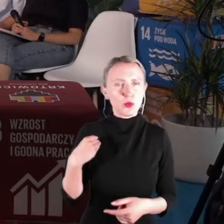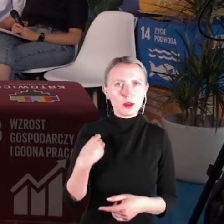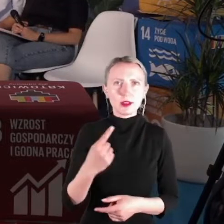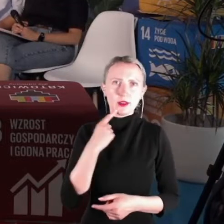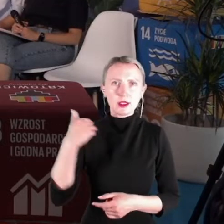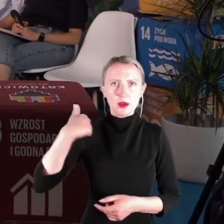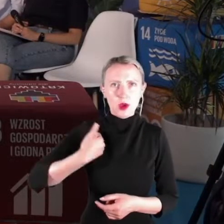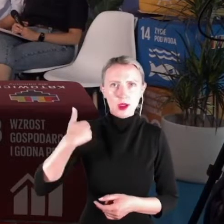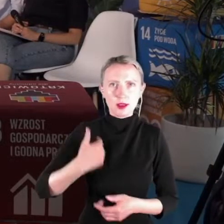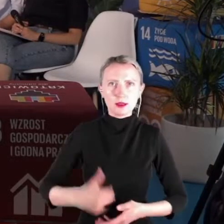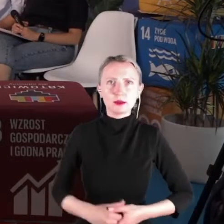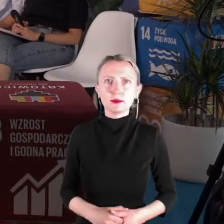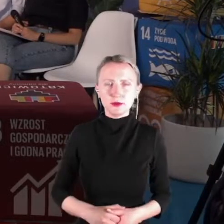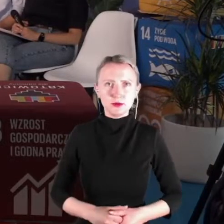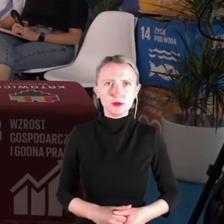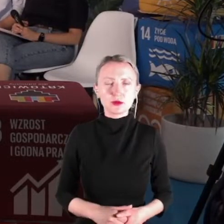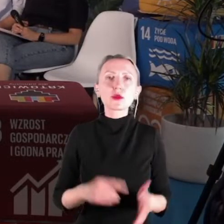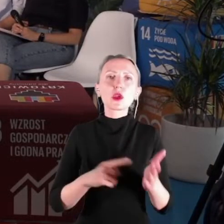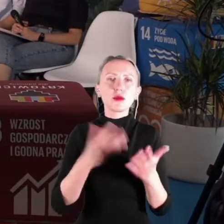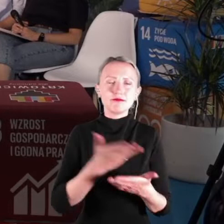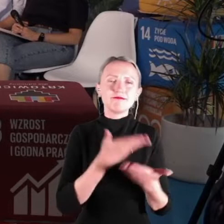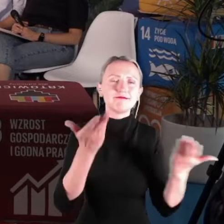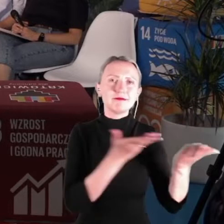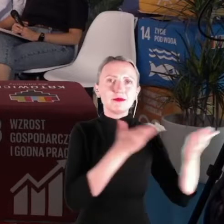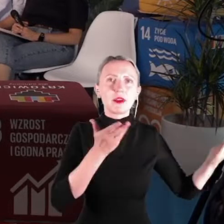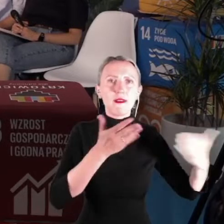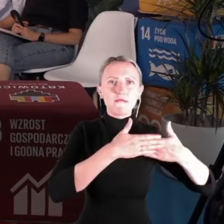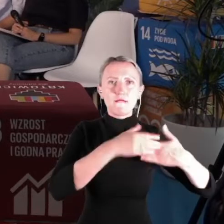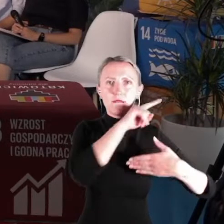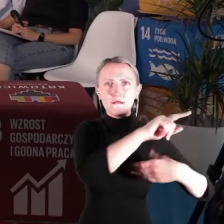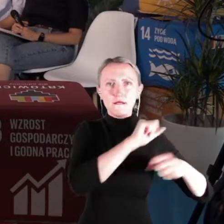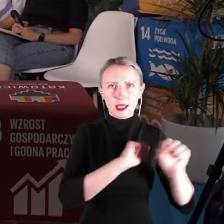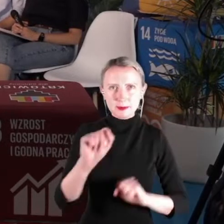w języku angielskim, które są dostępne przy wejściu.